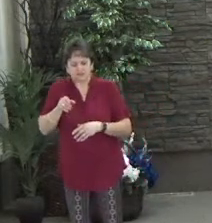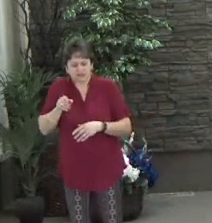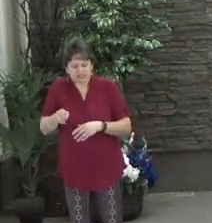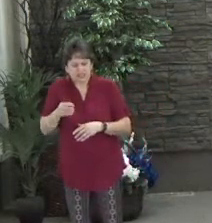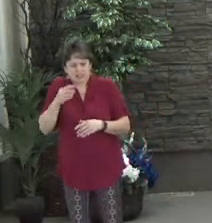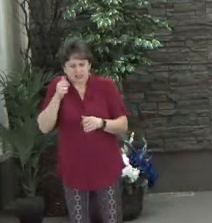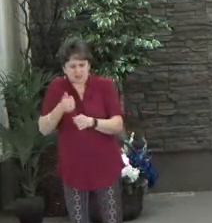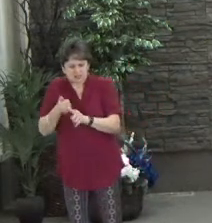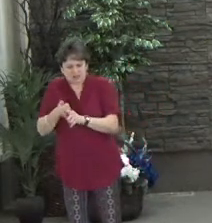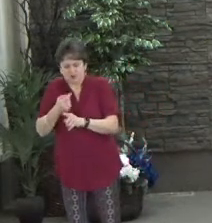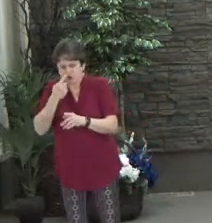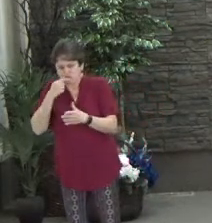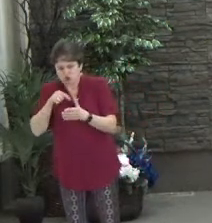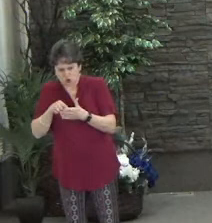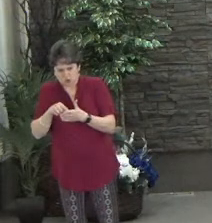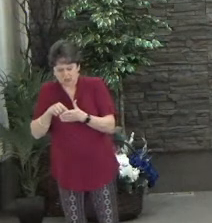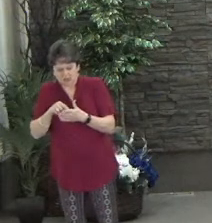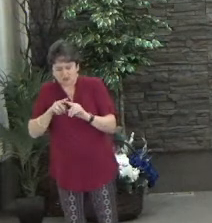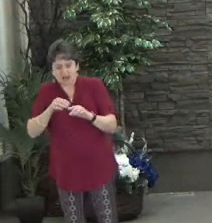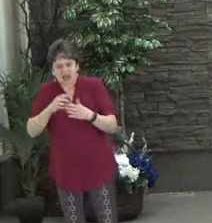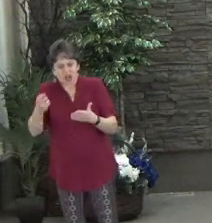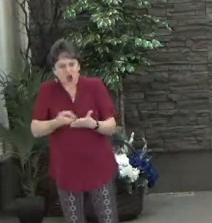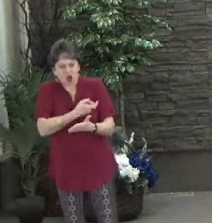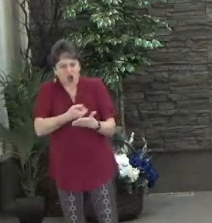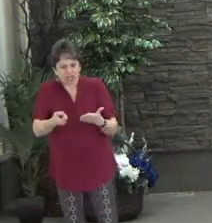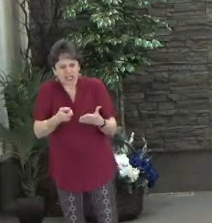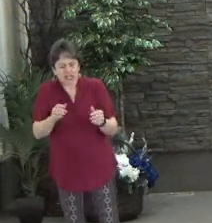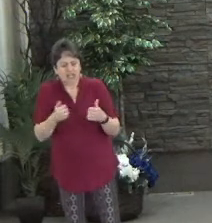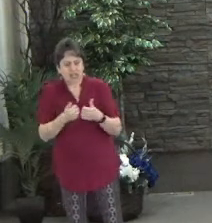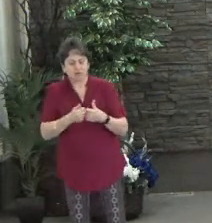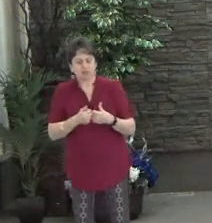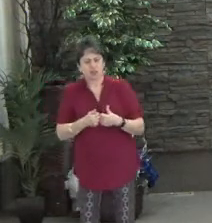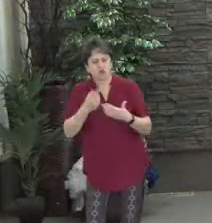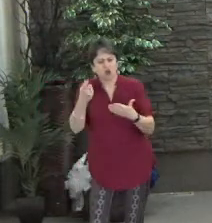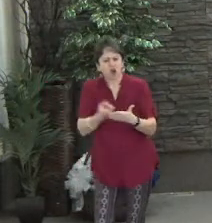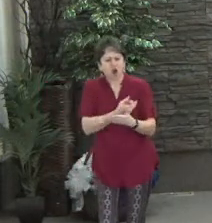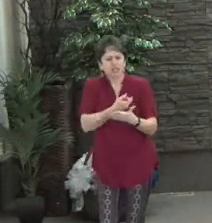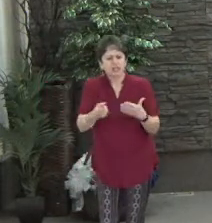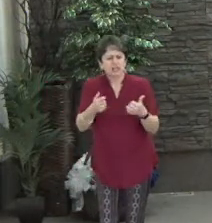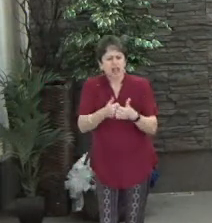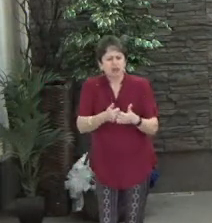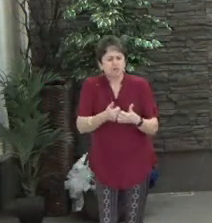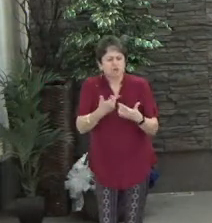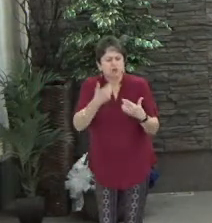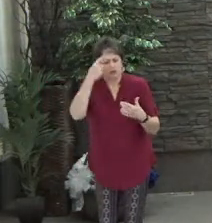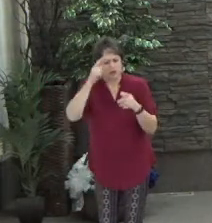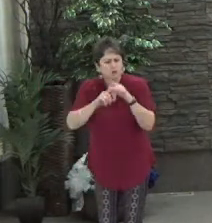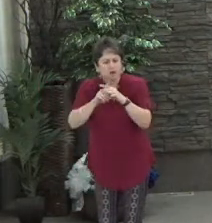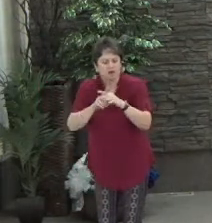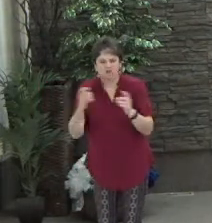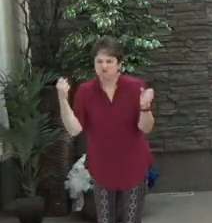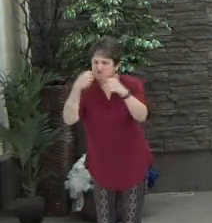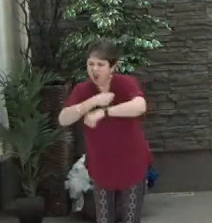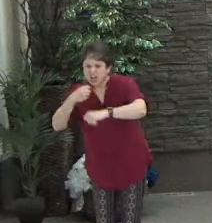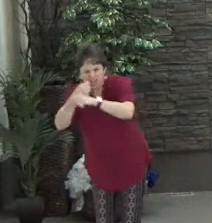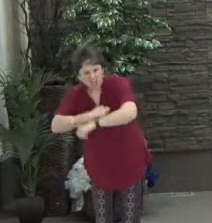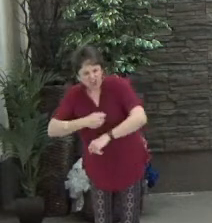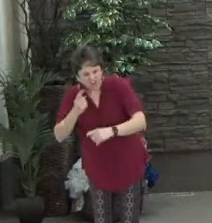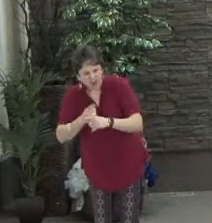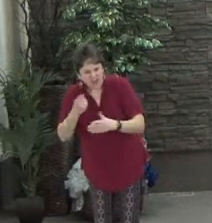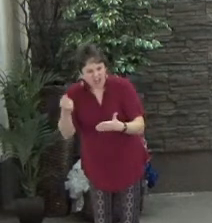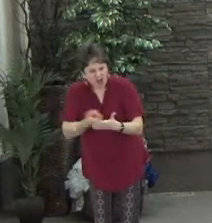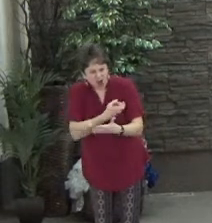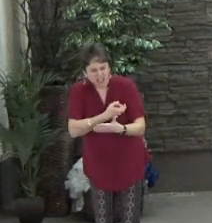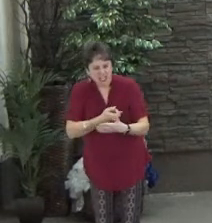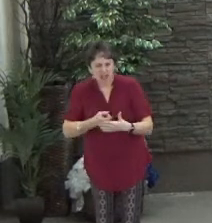difference mostly at hockey games. And you think about hockey games, what comes to mind? Fighting, yeah, fights